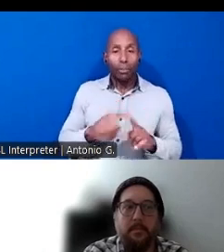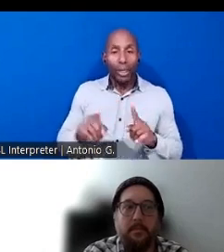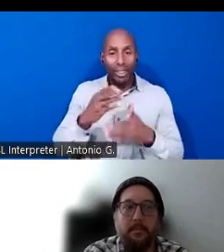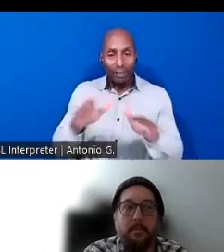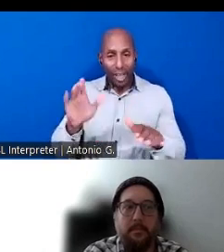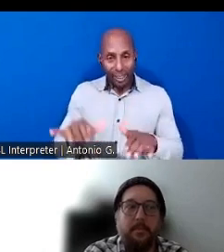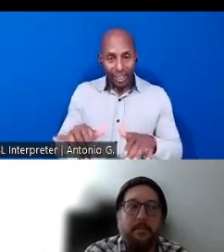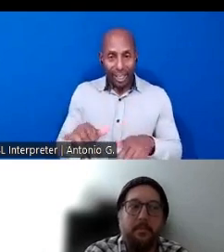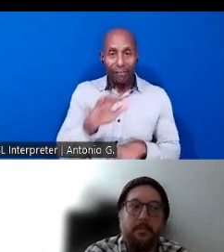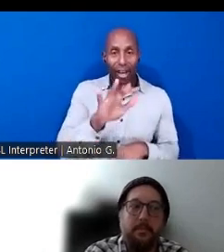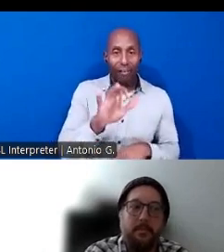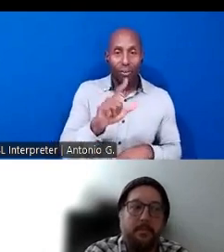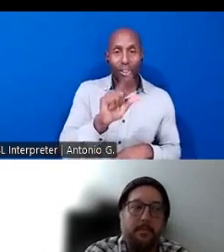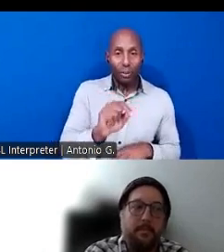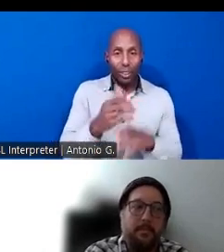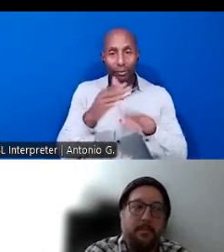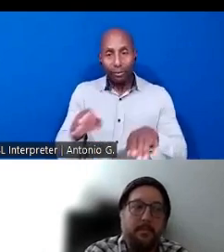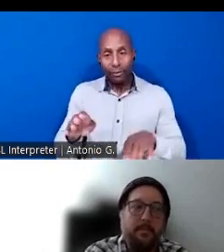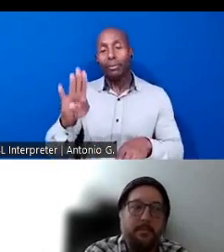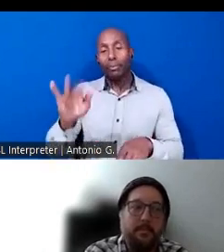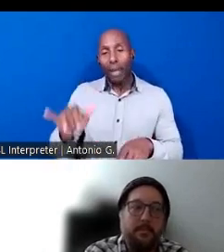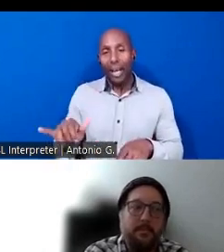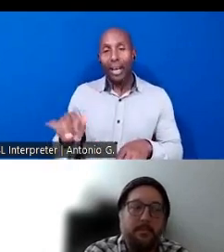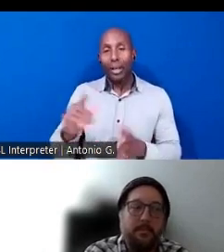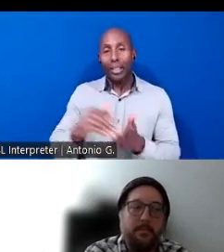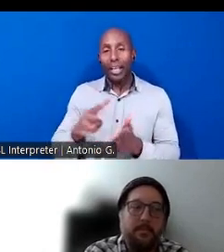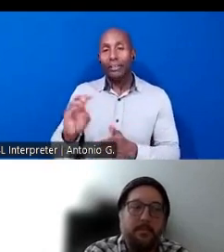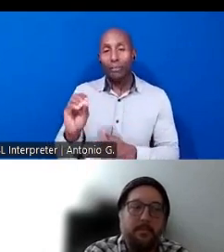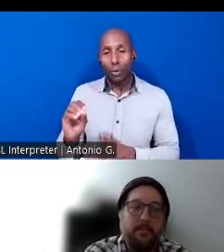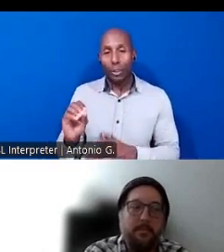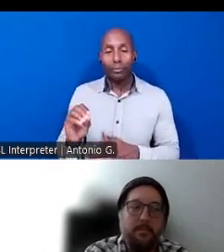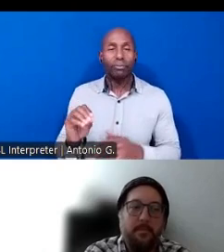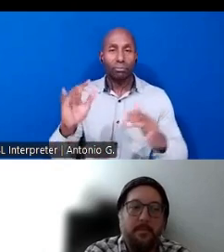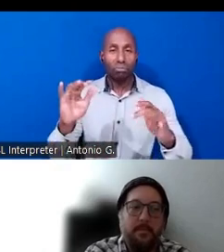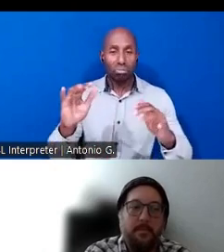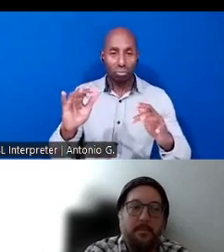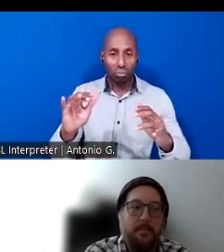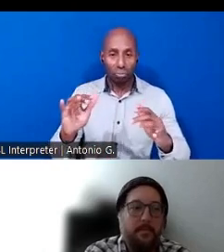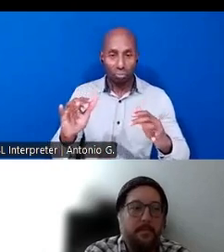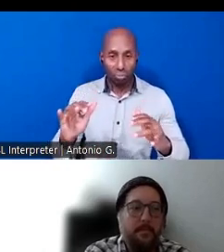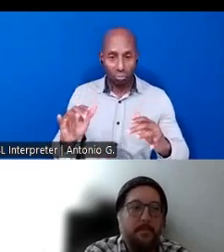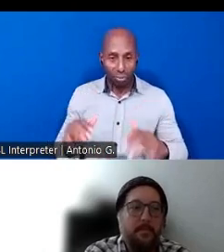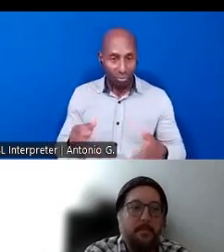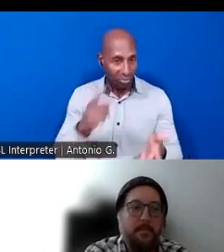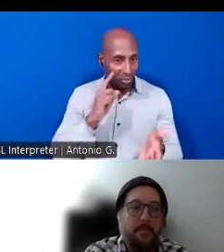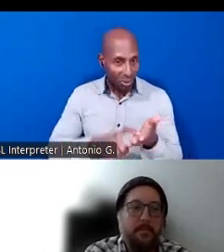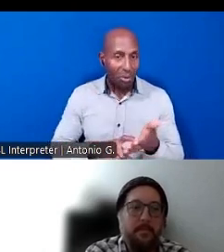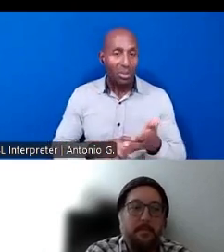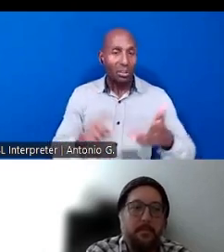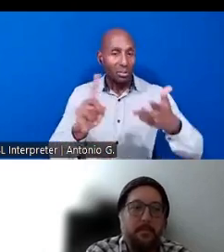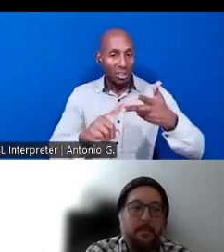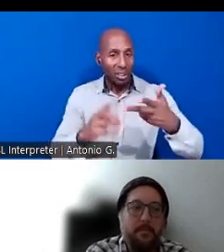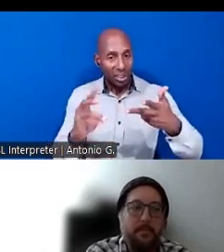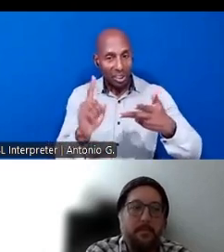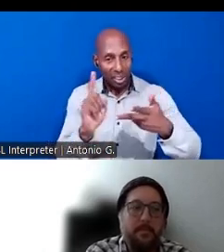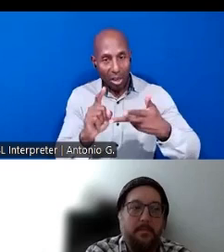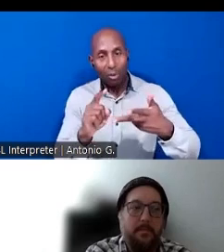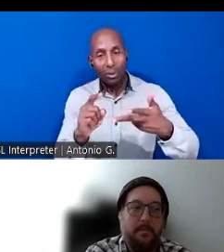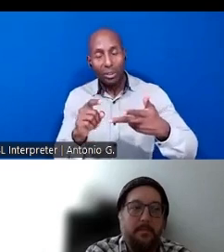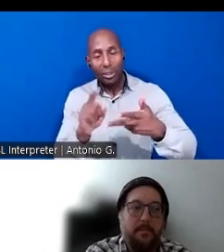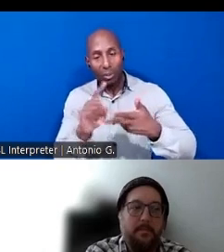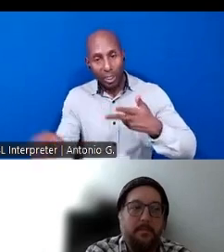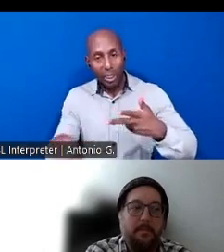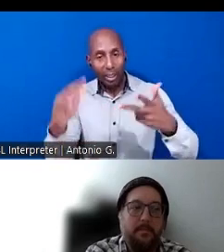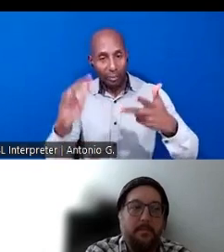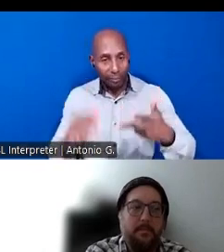line. 16 hours a week gets you 416. 416 over 1,040,